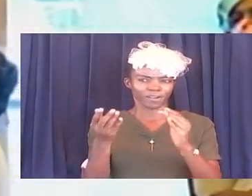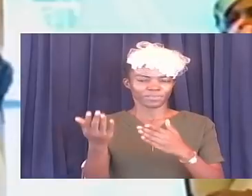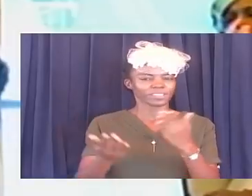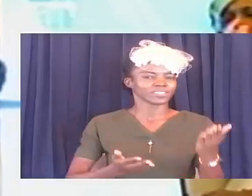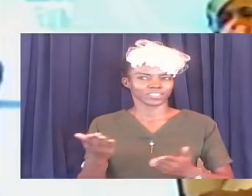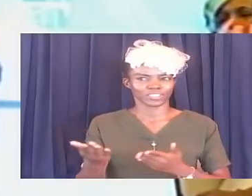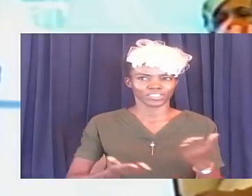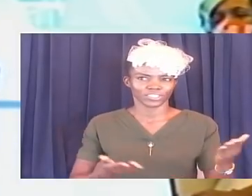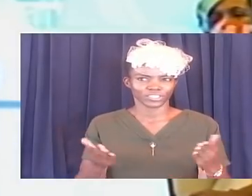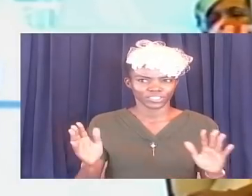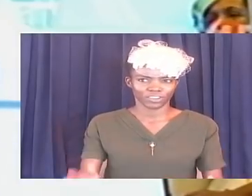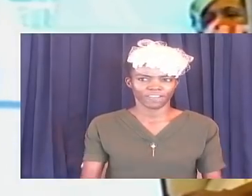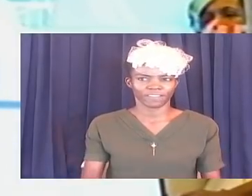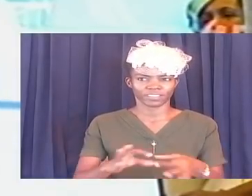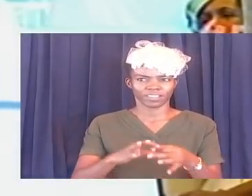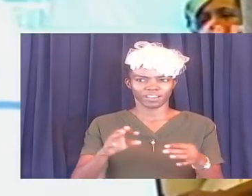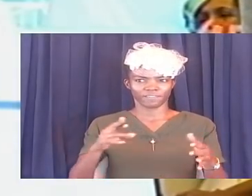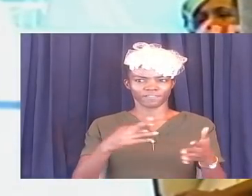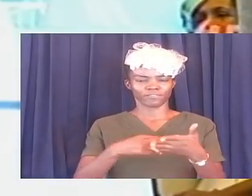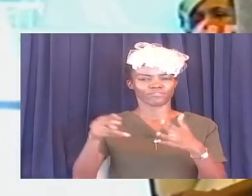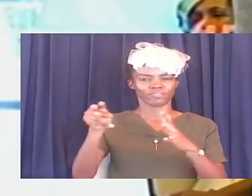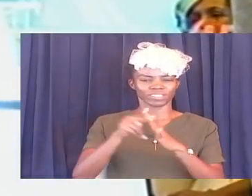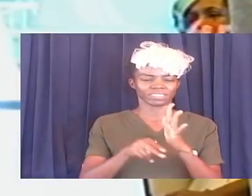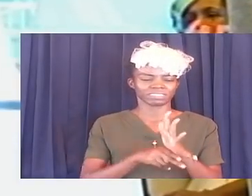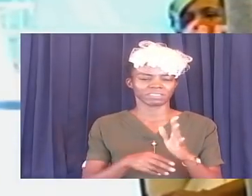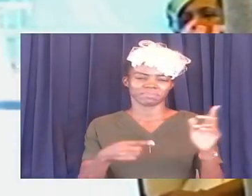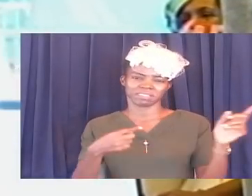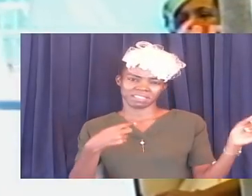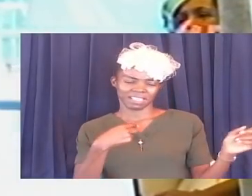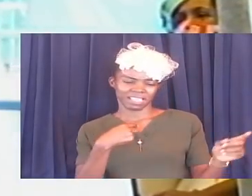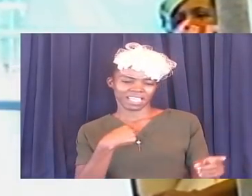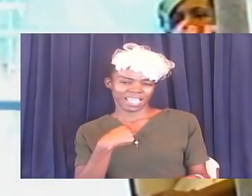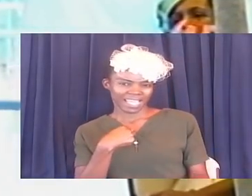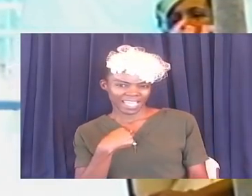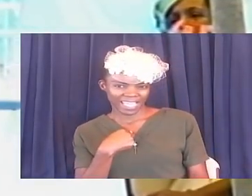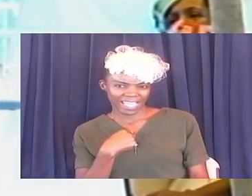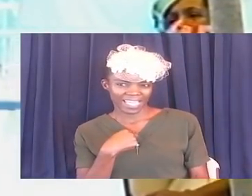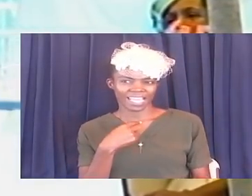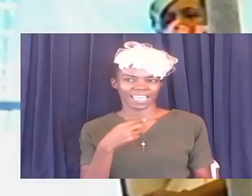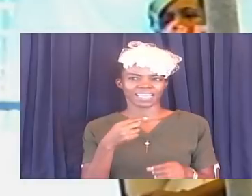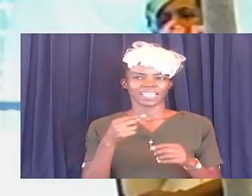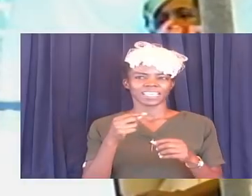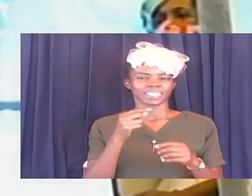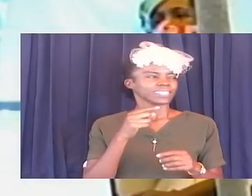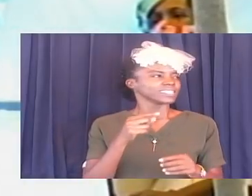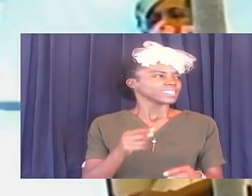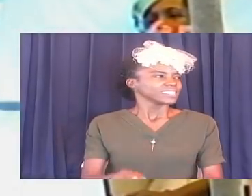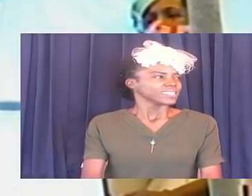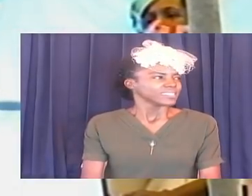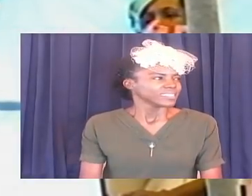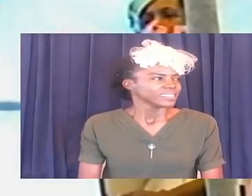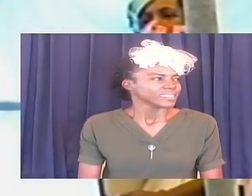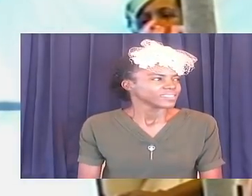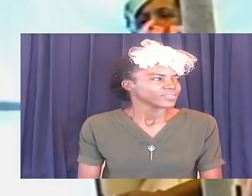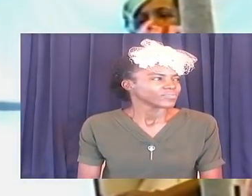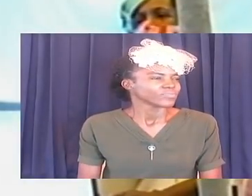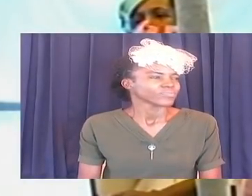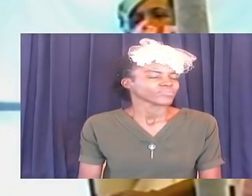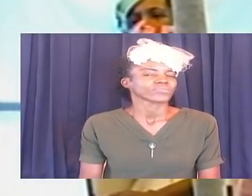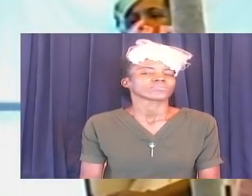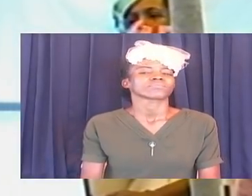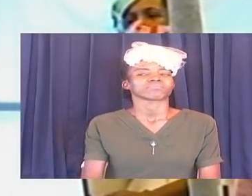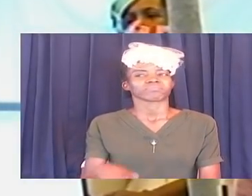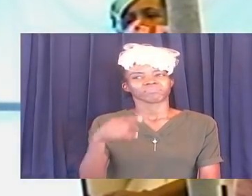I speak after the manner of men, giving an earthly example now, because of the infirmity of your